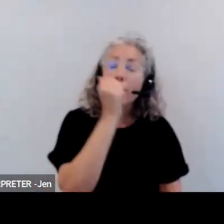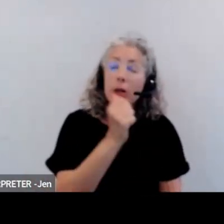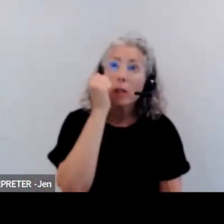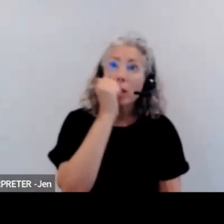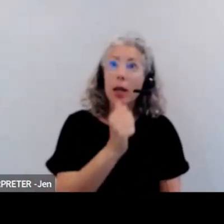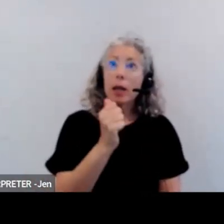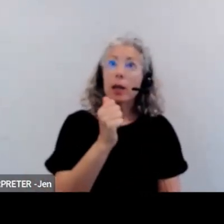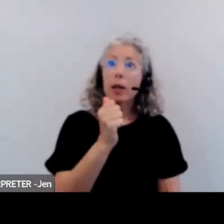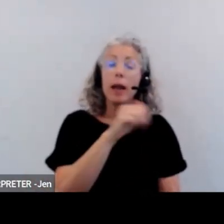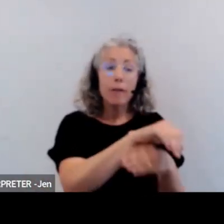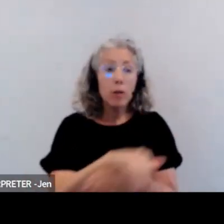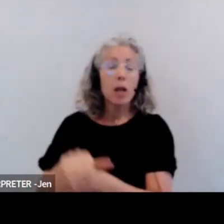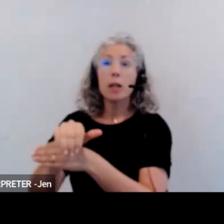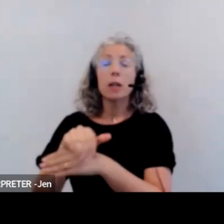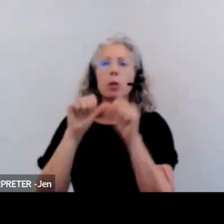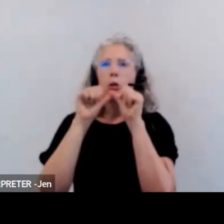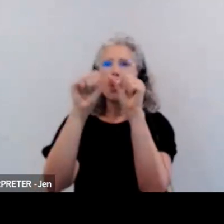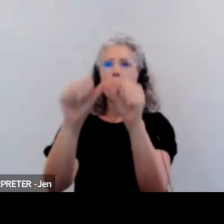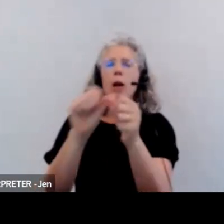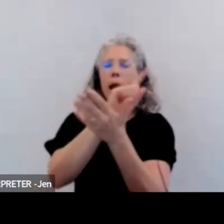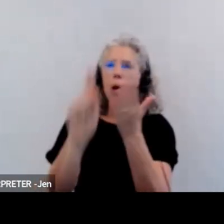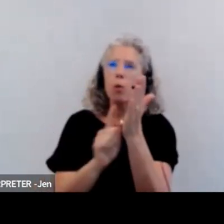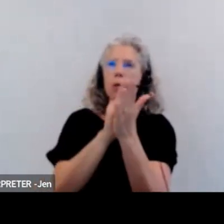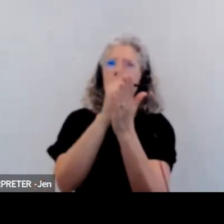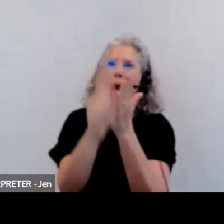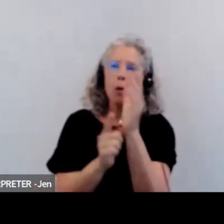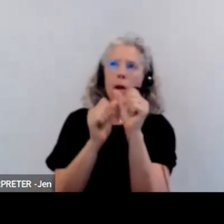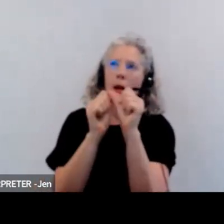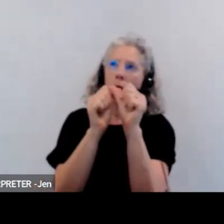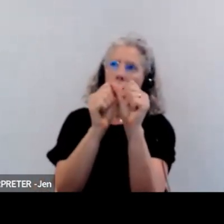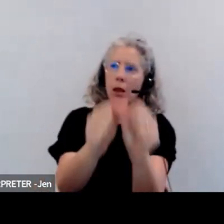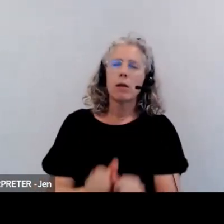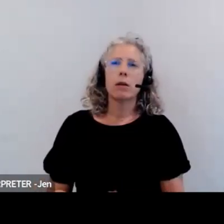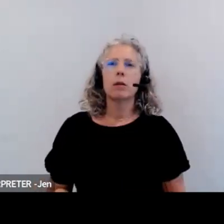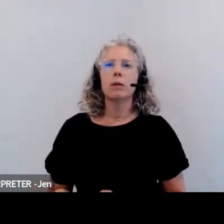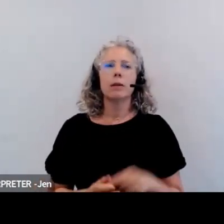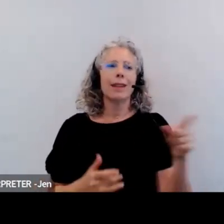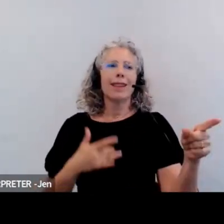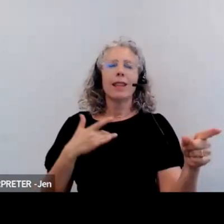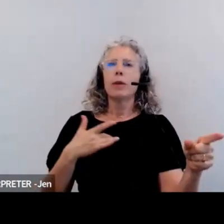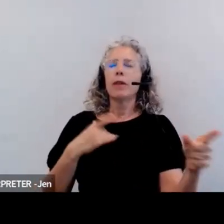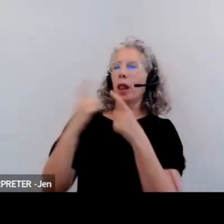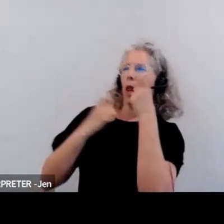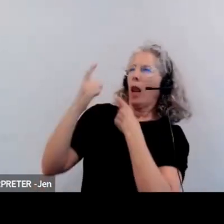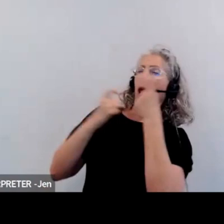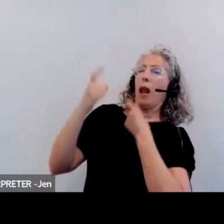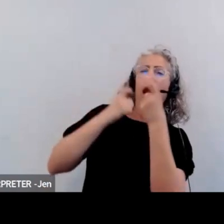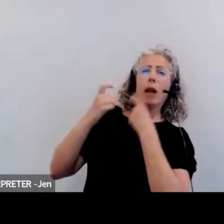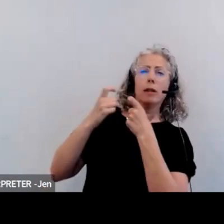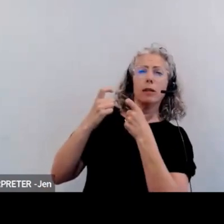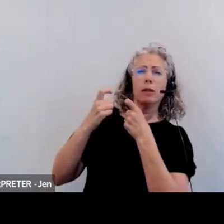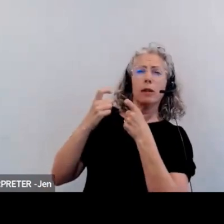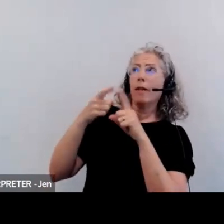basis, on a nightly basis, and this would go on for hours. So not only were they feeling interrogated by this